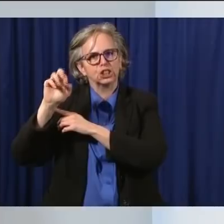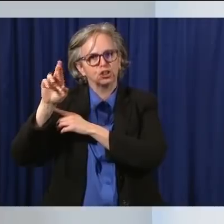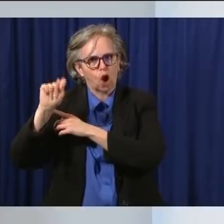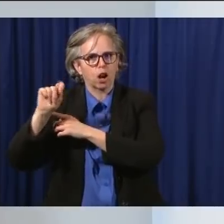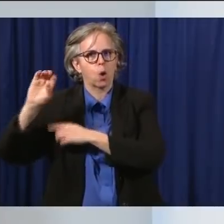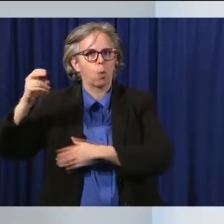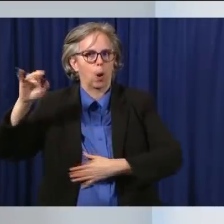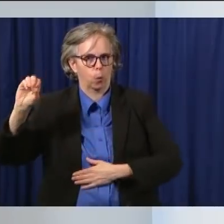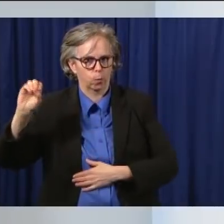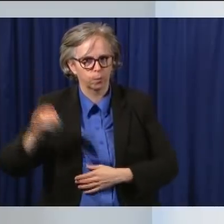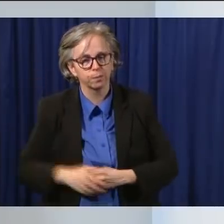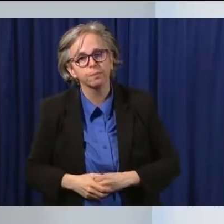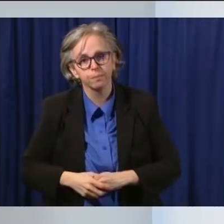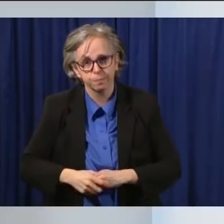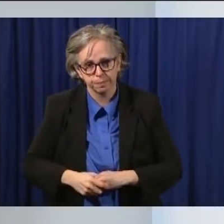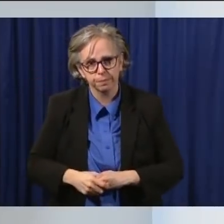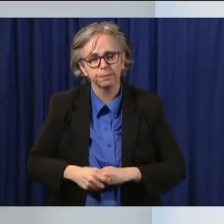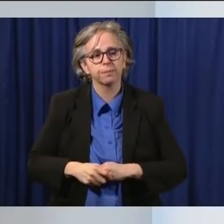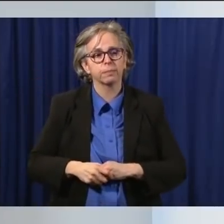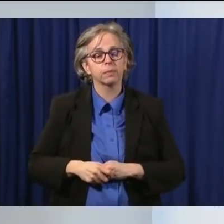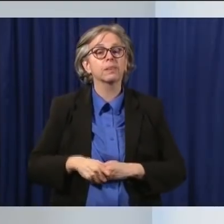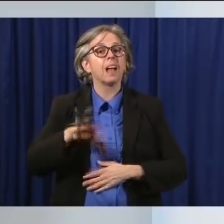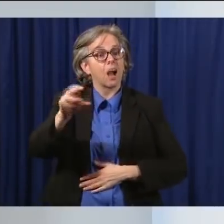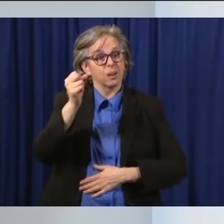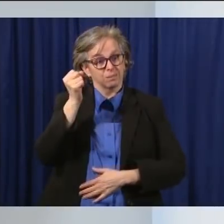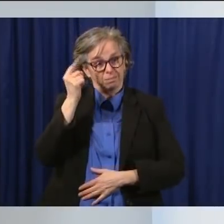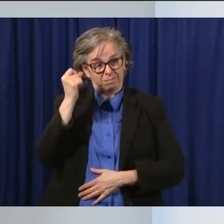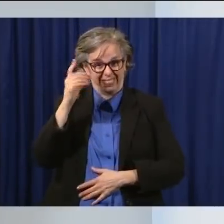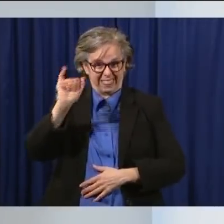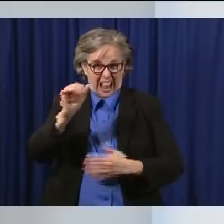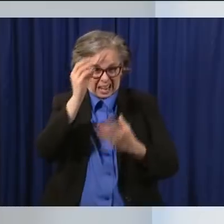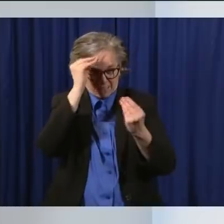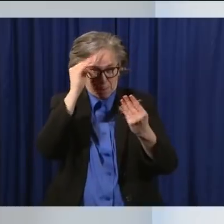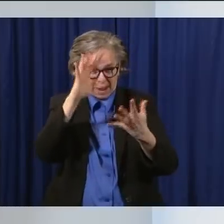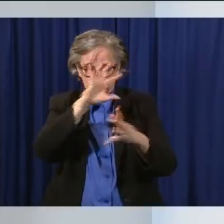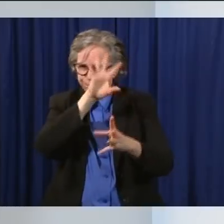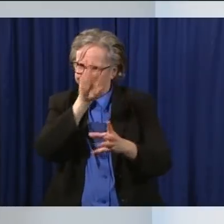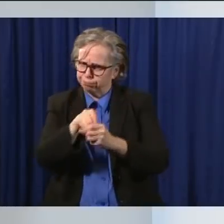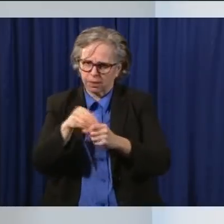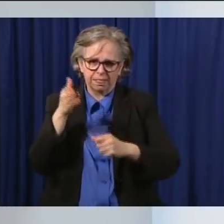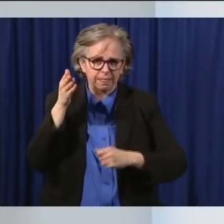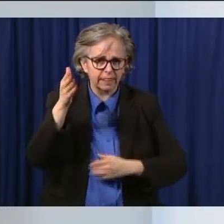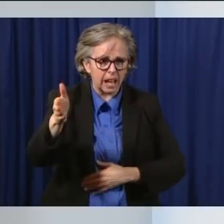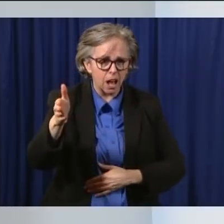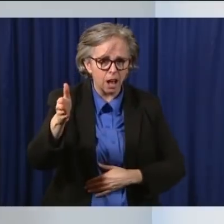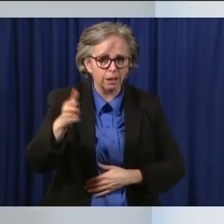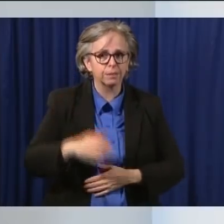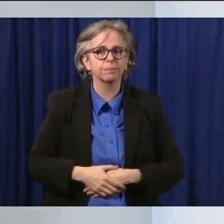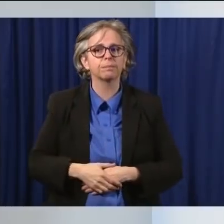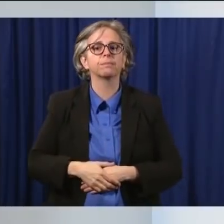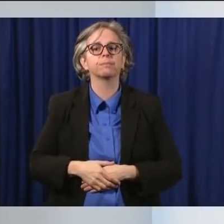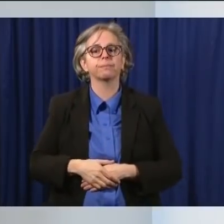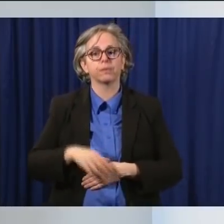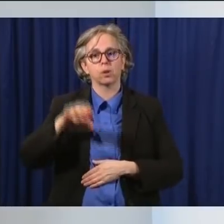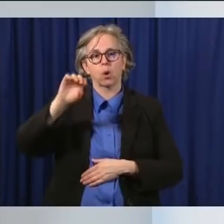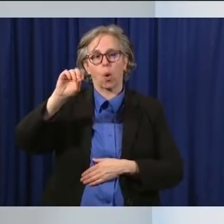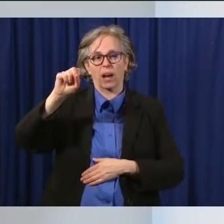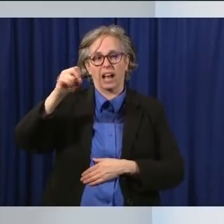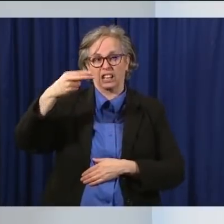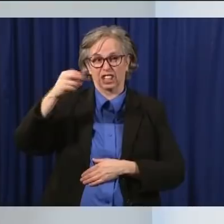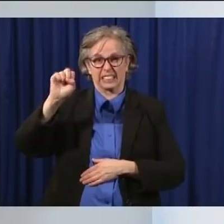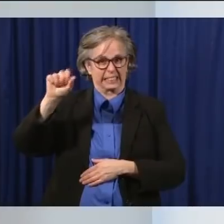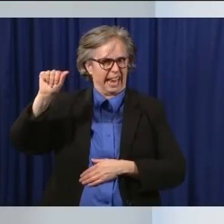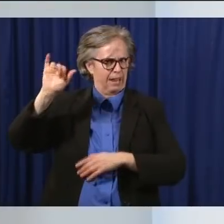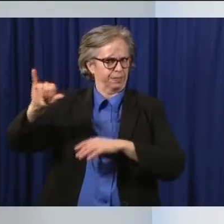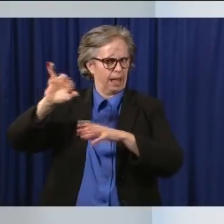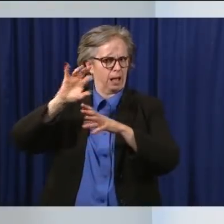issues and the Ohio High School Athletic Association for what you will see there. Now, I want to be clear, though, this does not